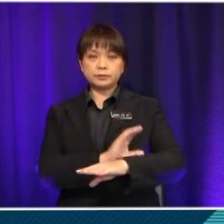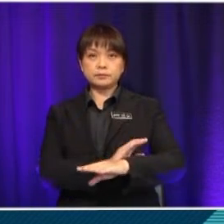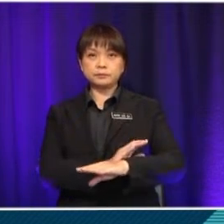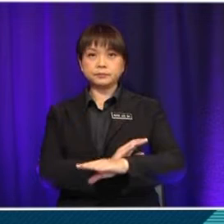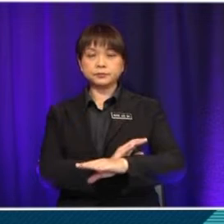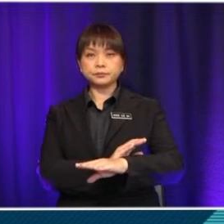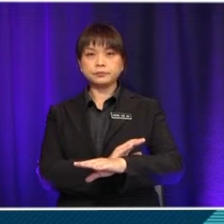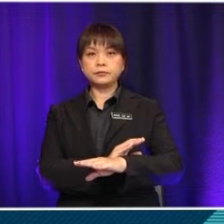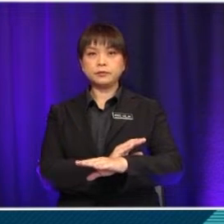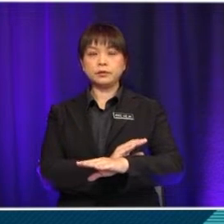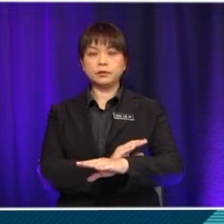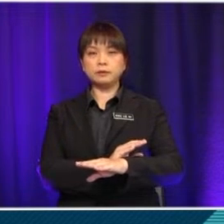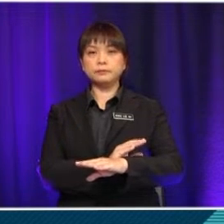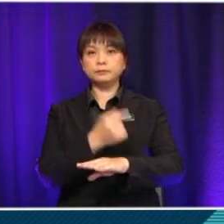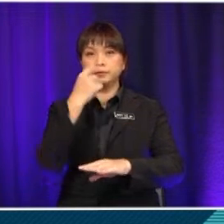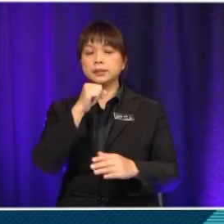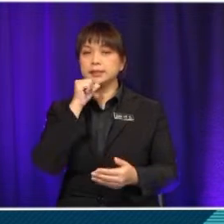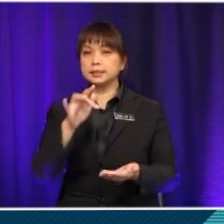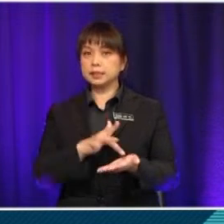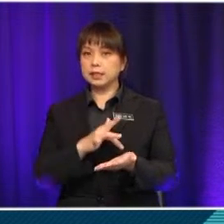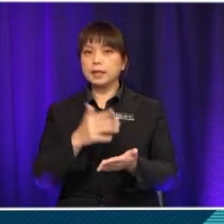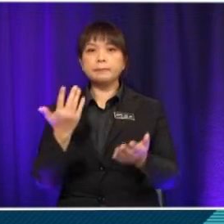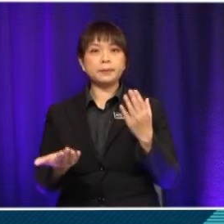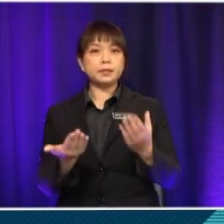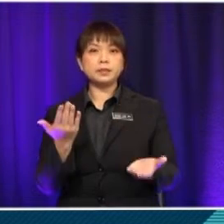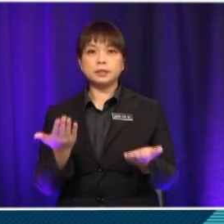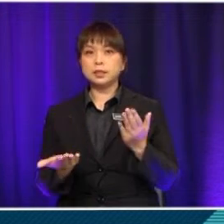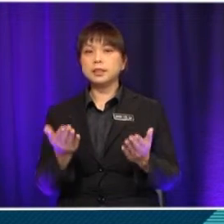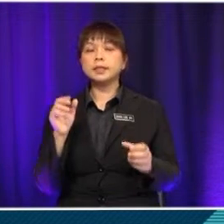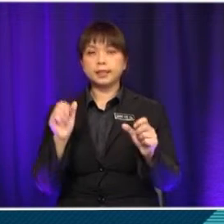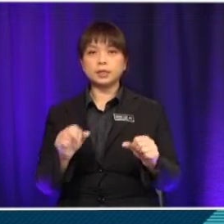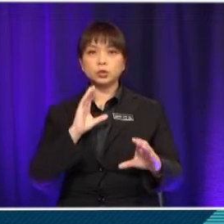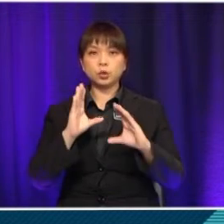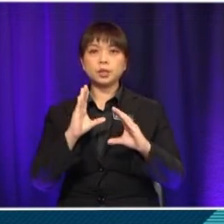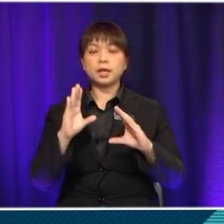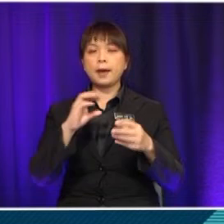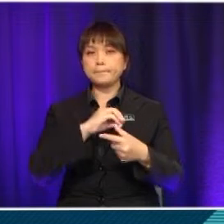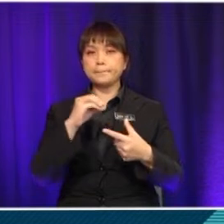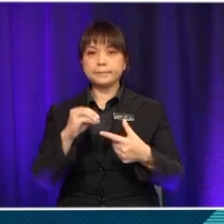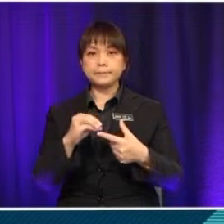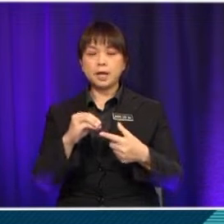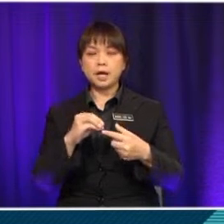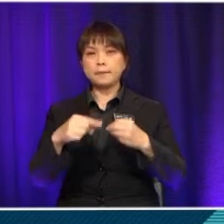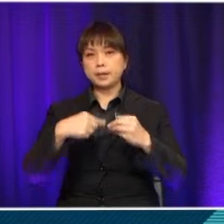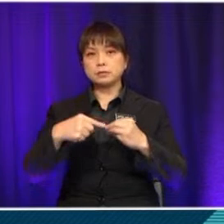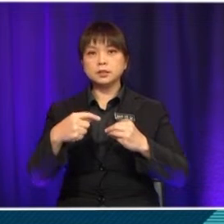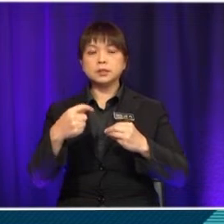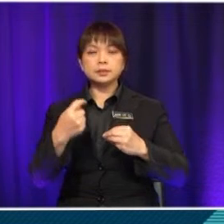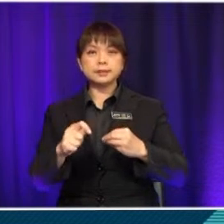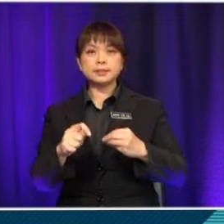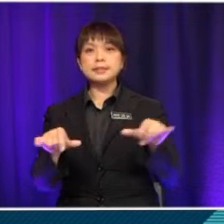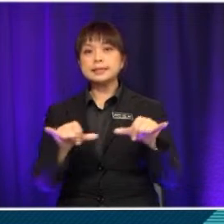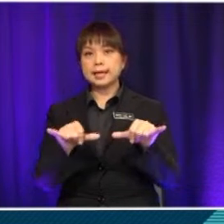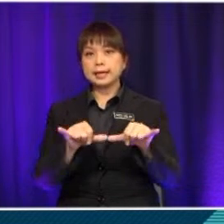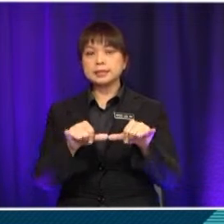disadvantages, you can talk about its the size of it, right? Whether it's bulky, heavy. You can talk about the weight. You can talk about the space, whether